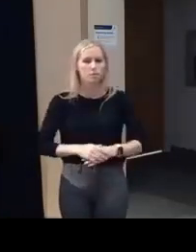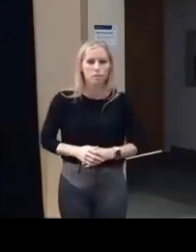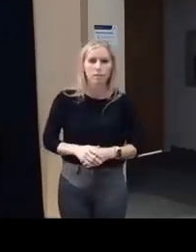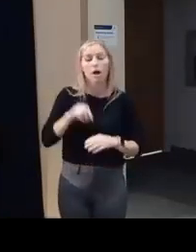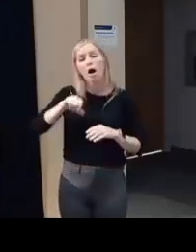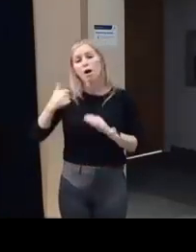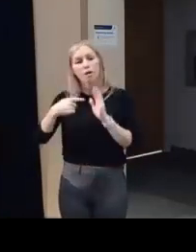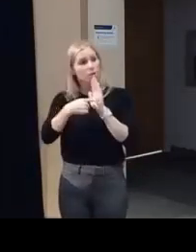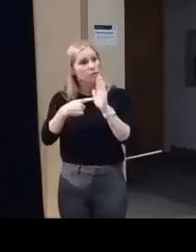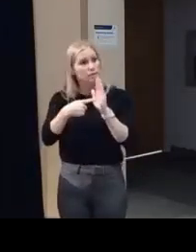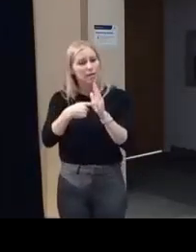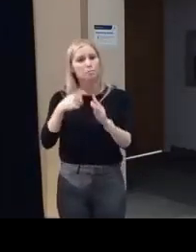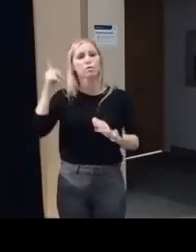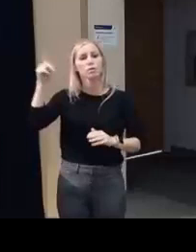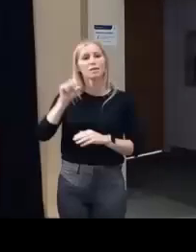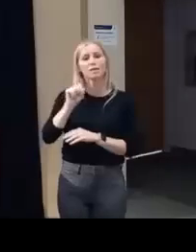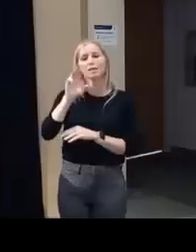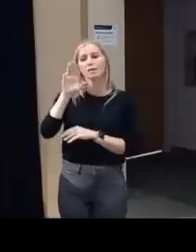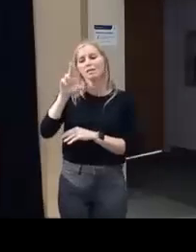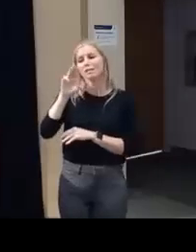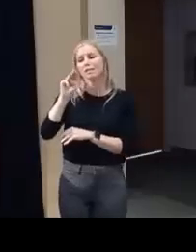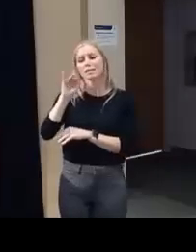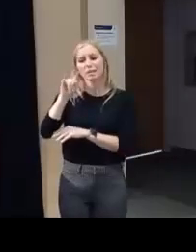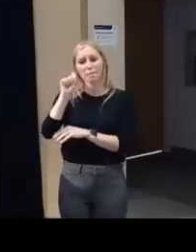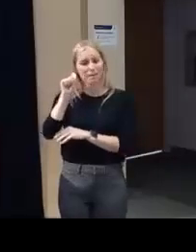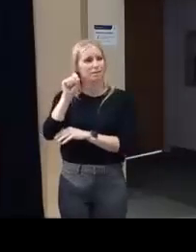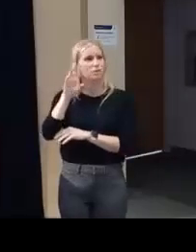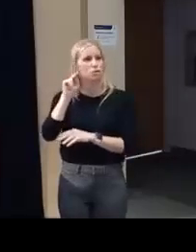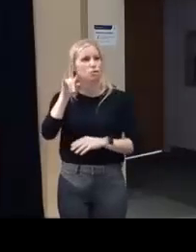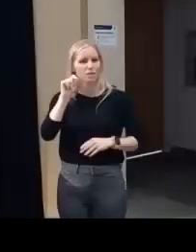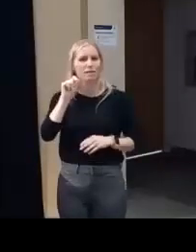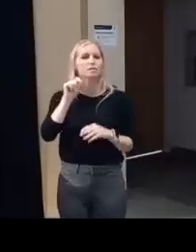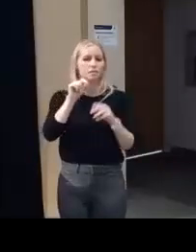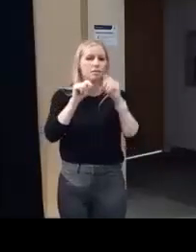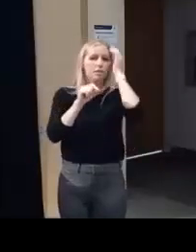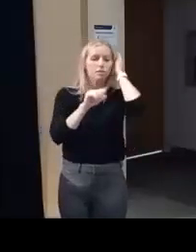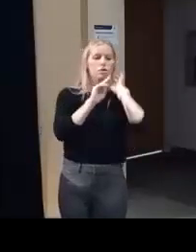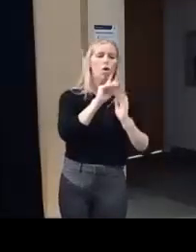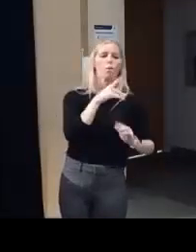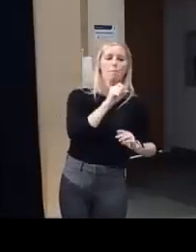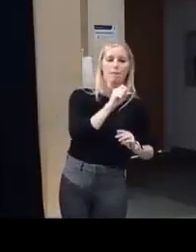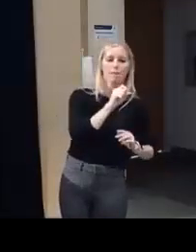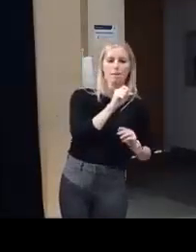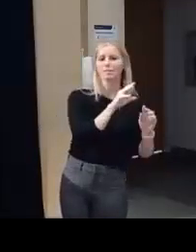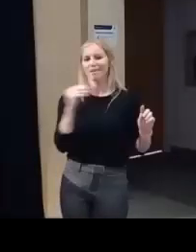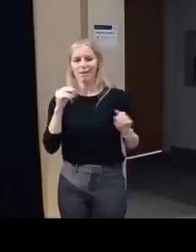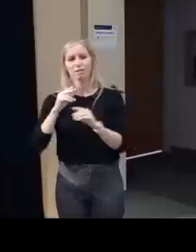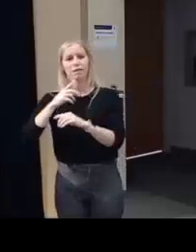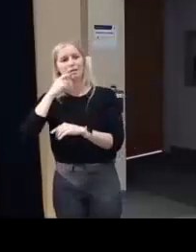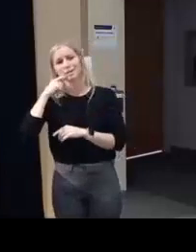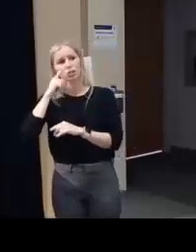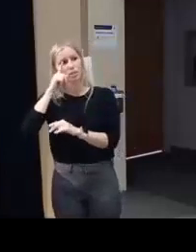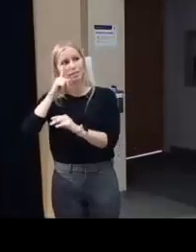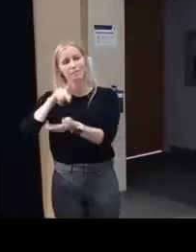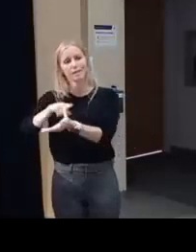Another example of this is the Summits Unit, which is a collaboration between MIPS and Addiction Psychiatry. And led by MIPS